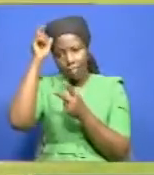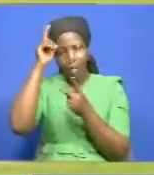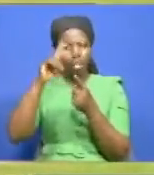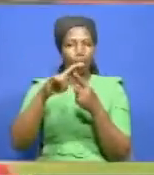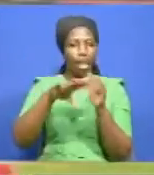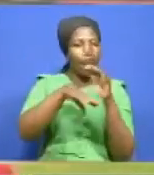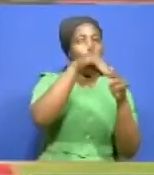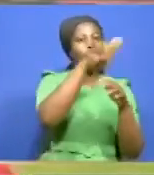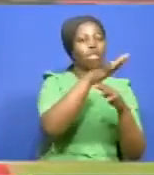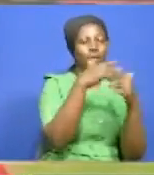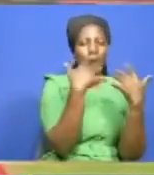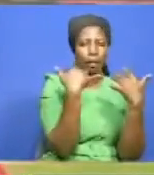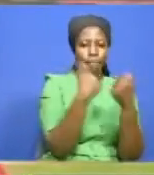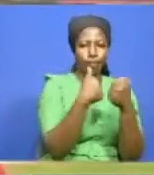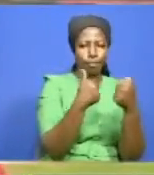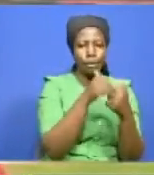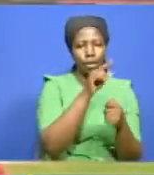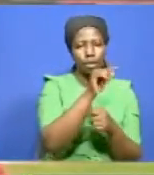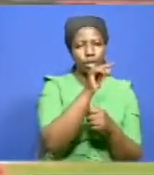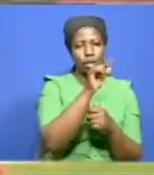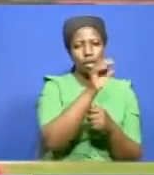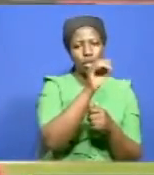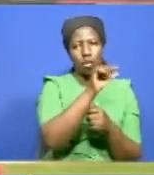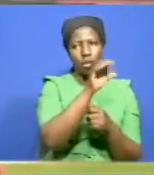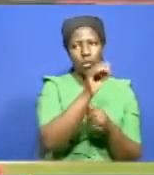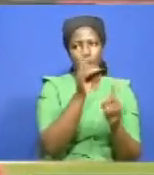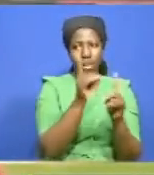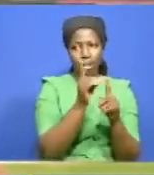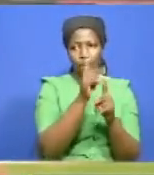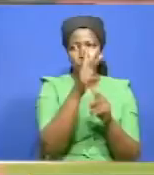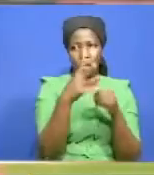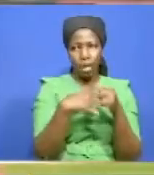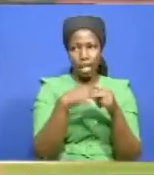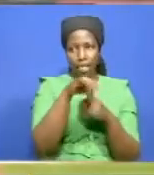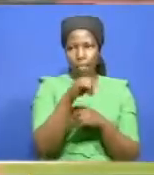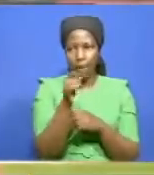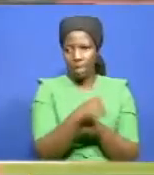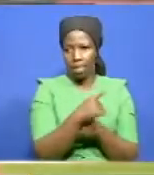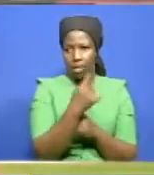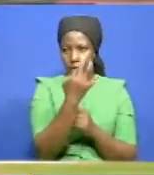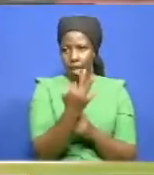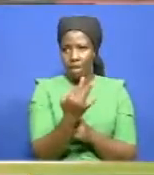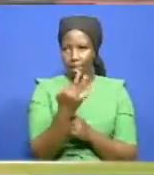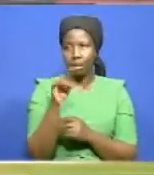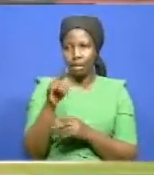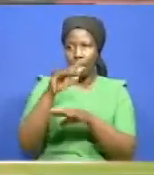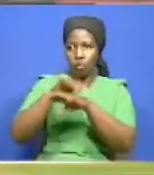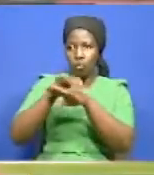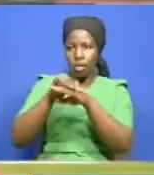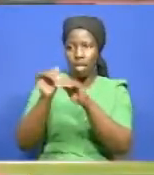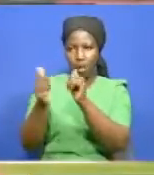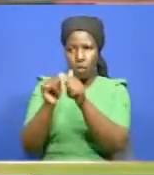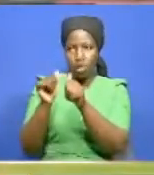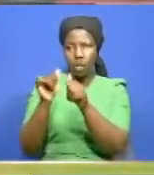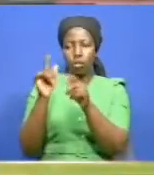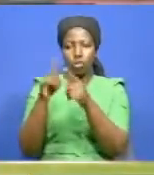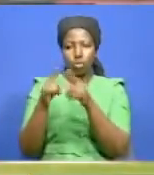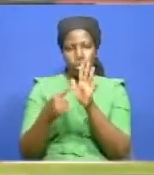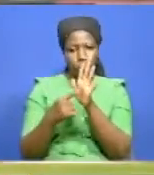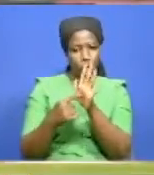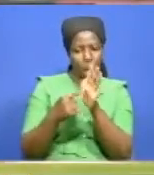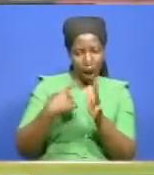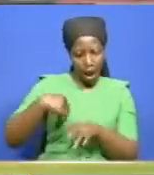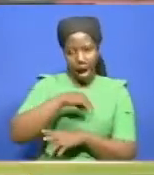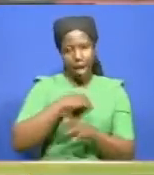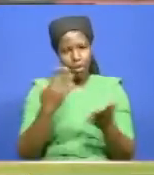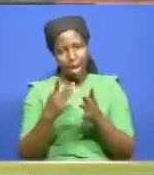March 29th. Every game has its own merits, and I think this is a big game and a good game also to judge where we are also as